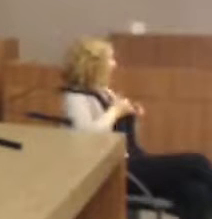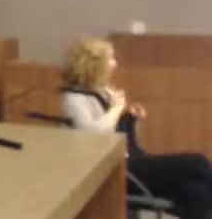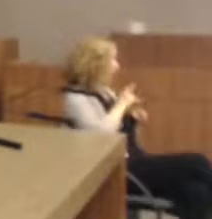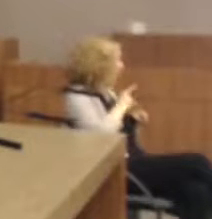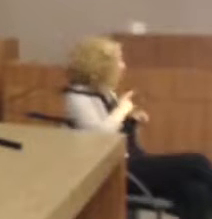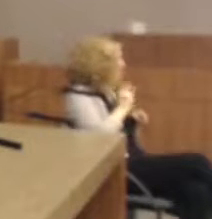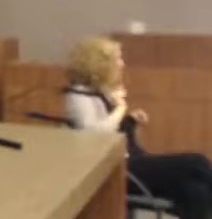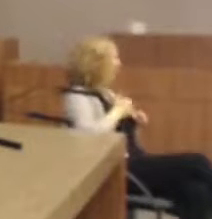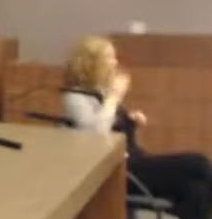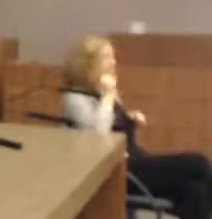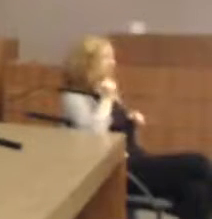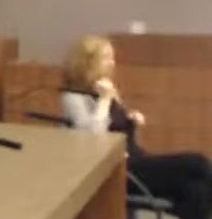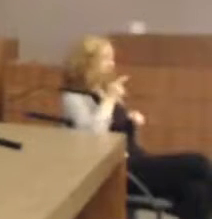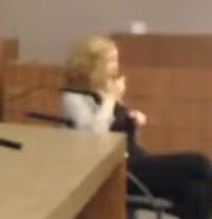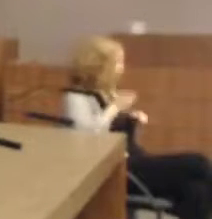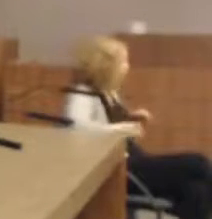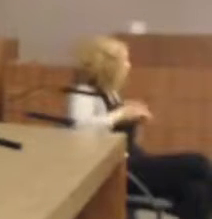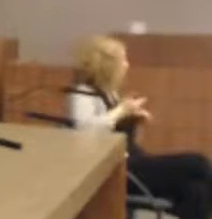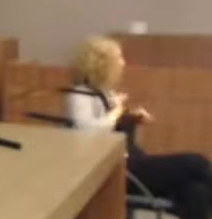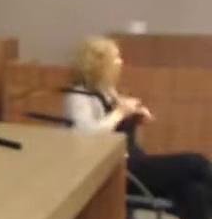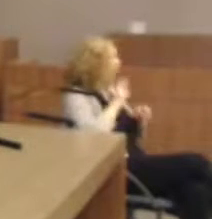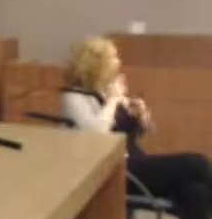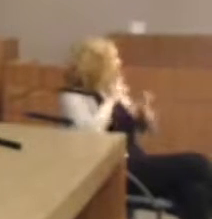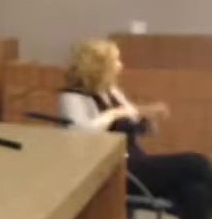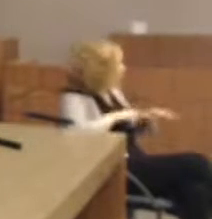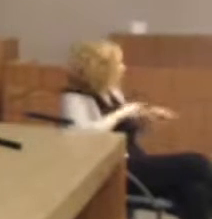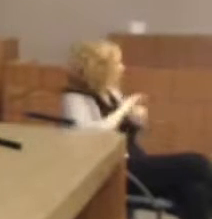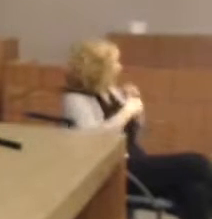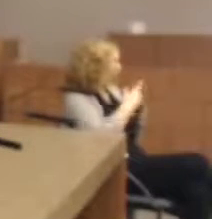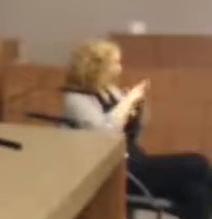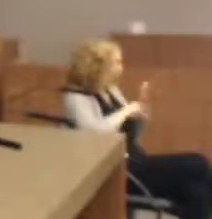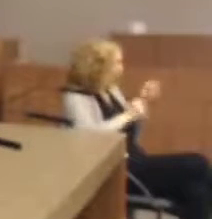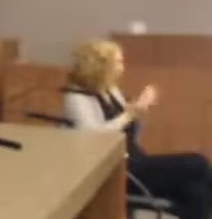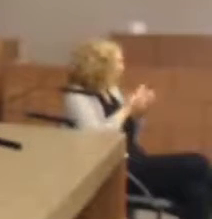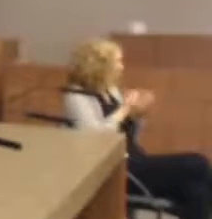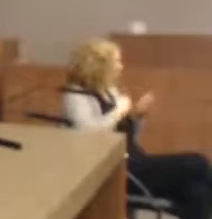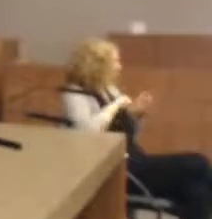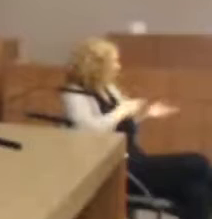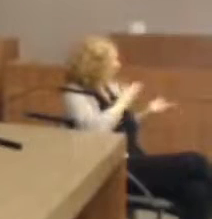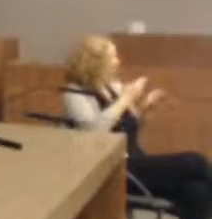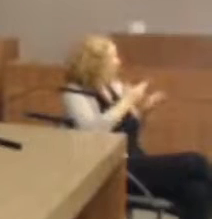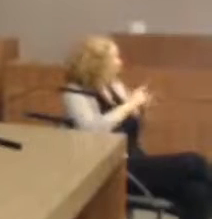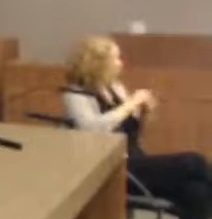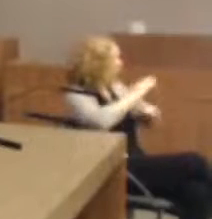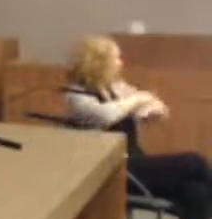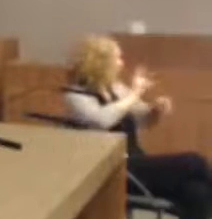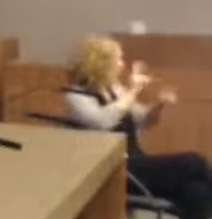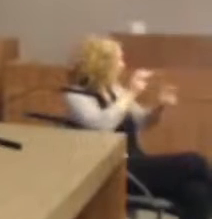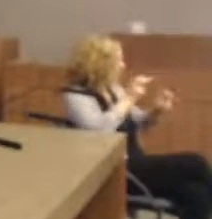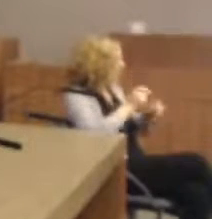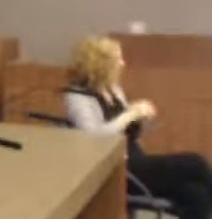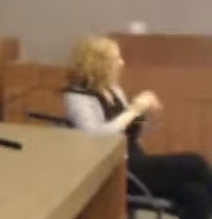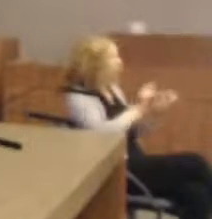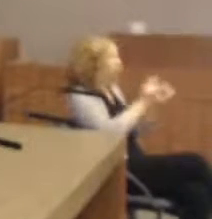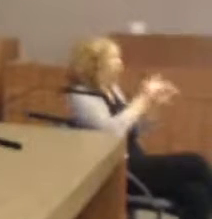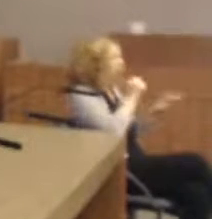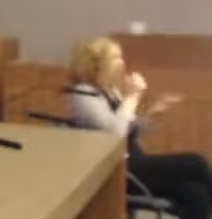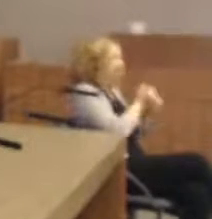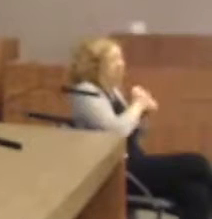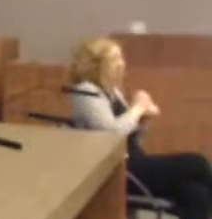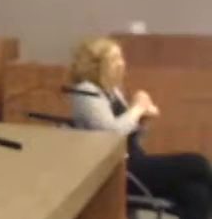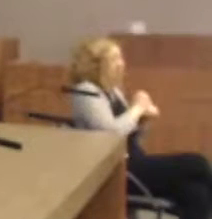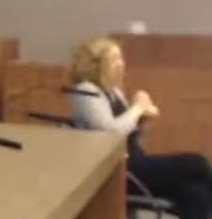our experiences, our own reactions, all the things that we bring to the table. Trauma doesn't make those things better.